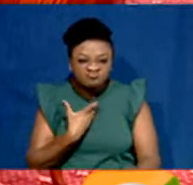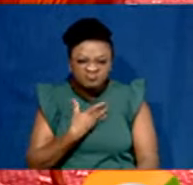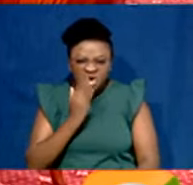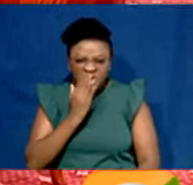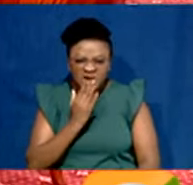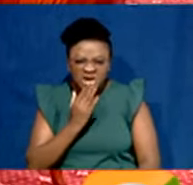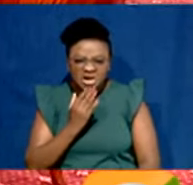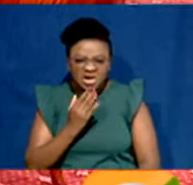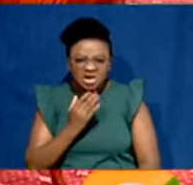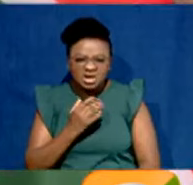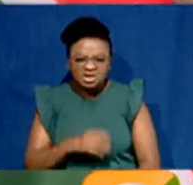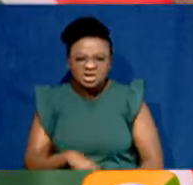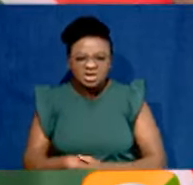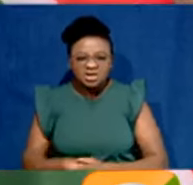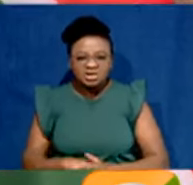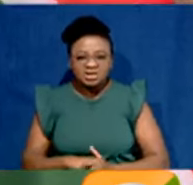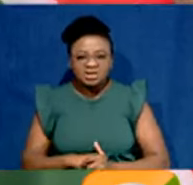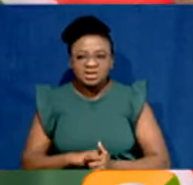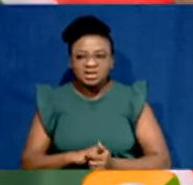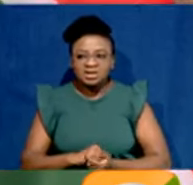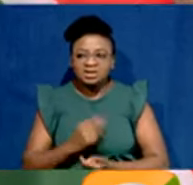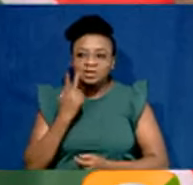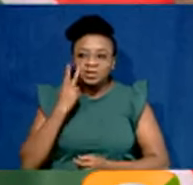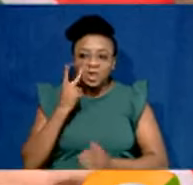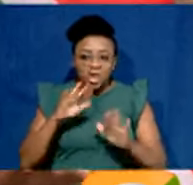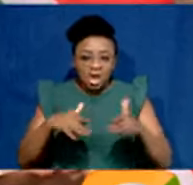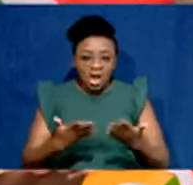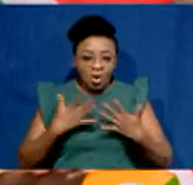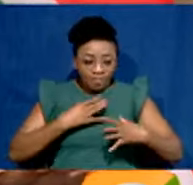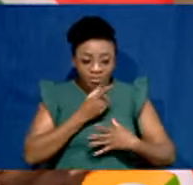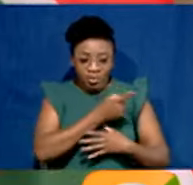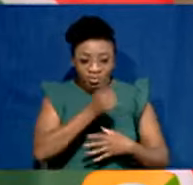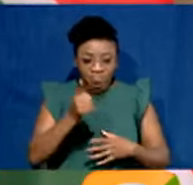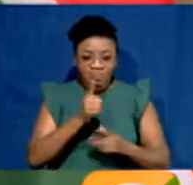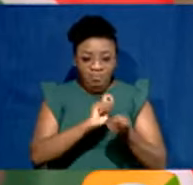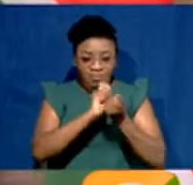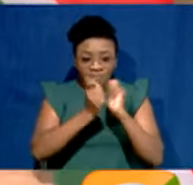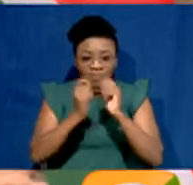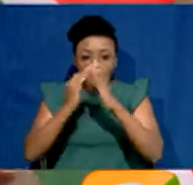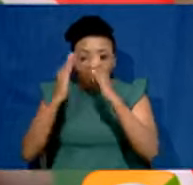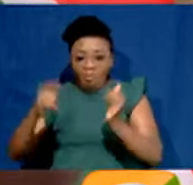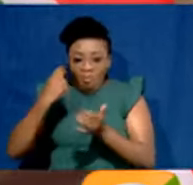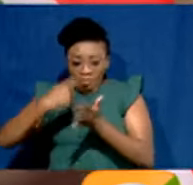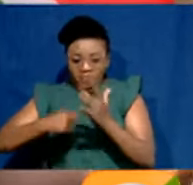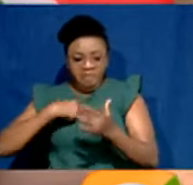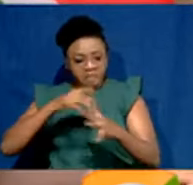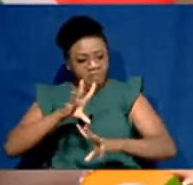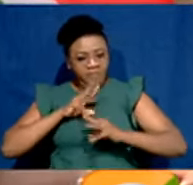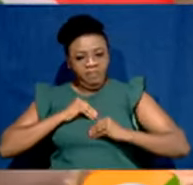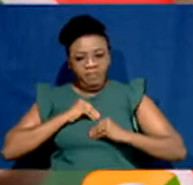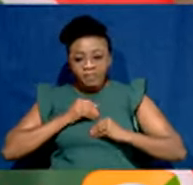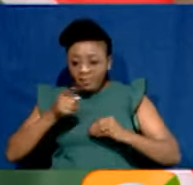Vile wananchi walibadilisha housing levy, sinilikubali. So ikienda bunge, ikienda kwa